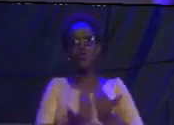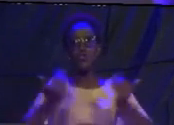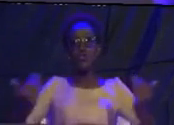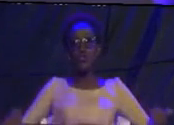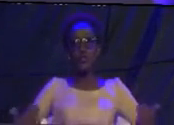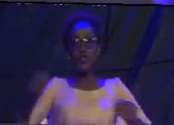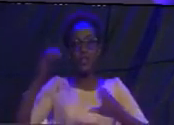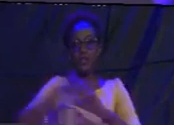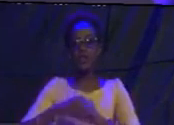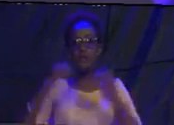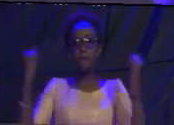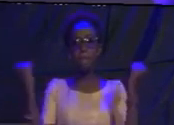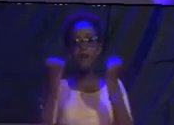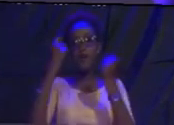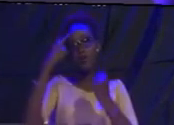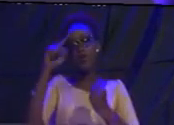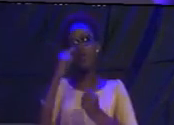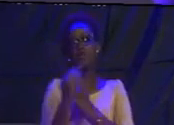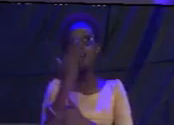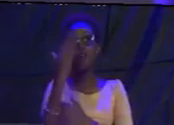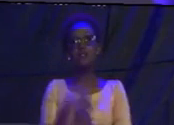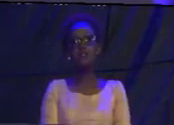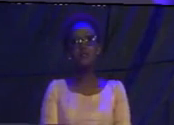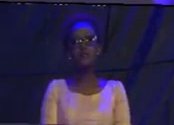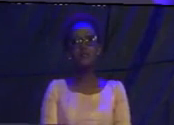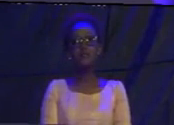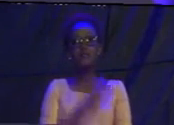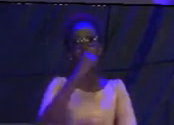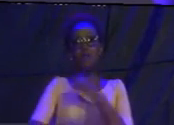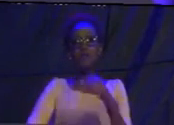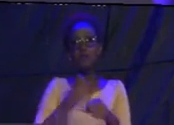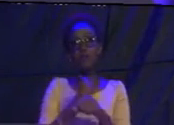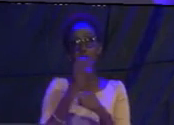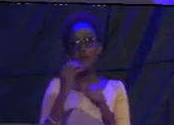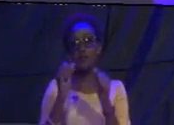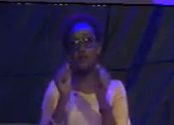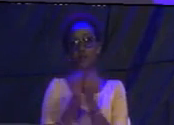2010, the theme was The Manifestation of the Sons of God.